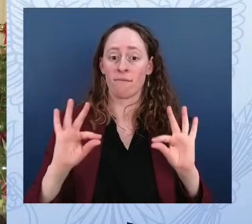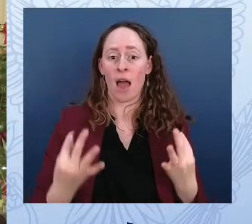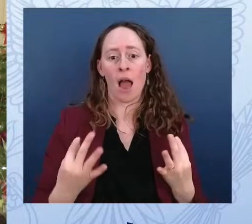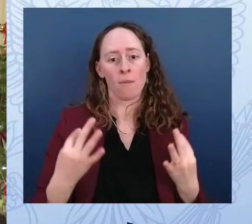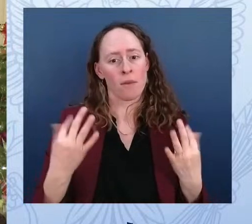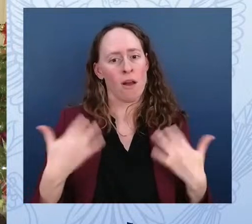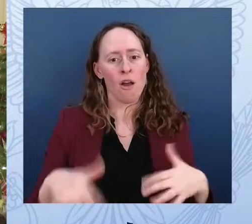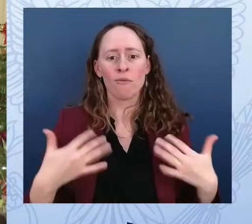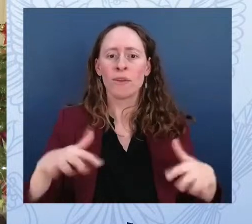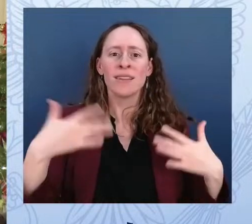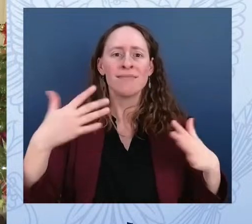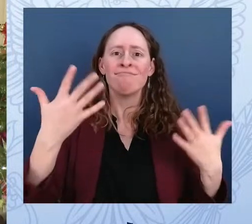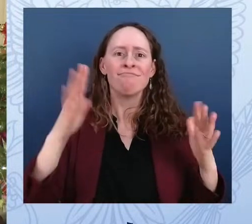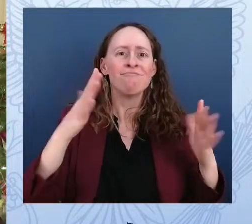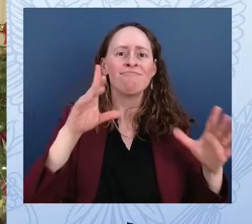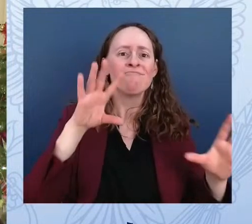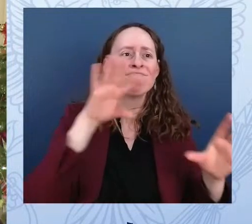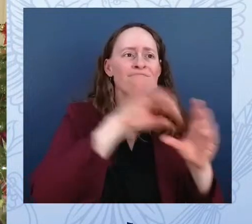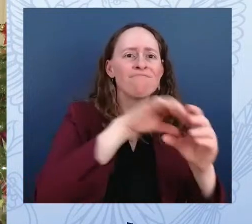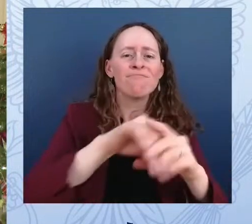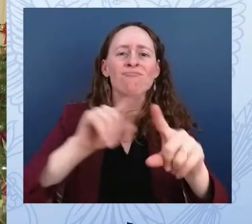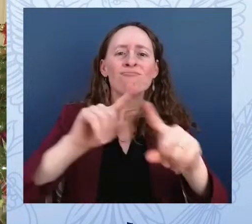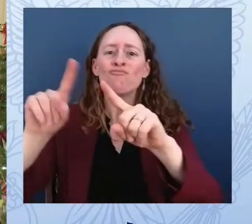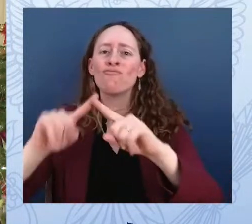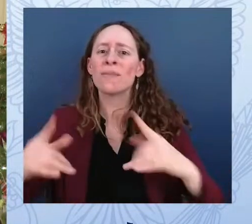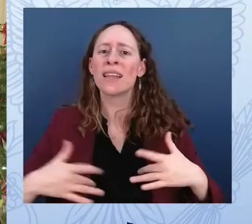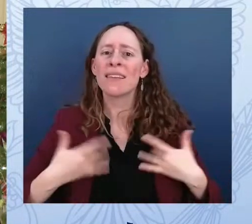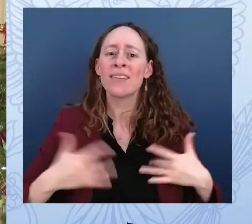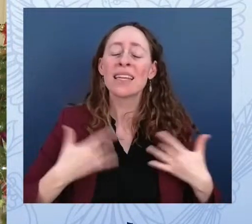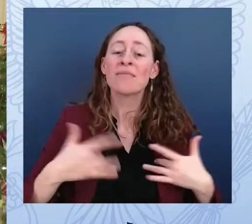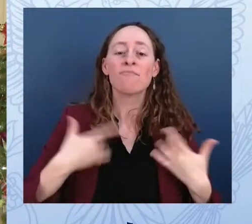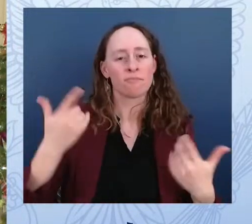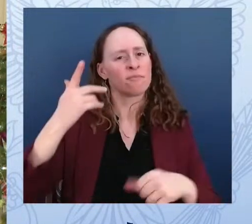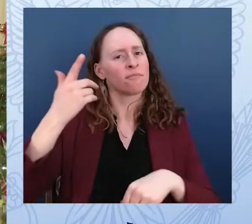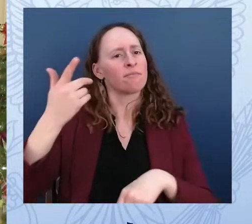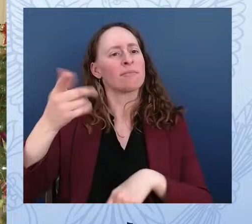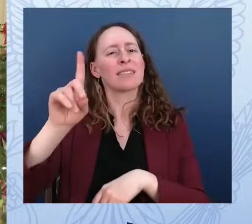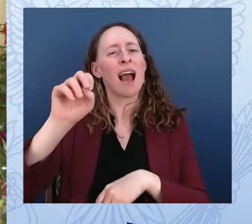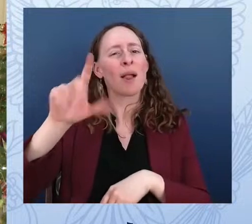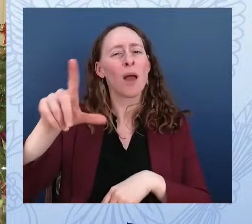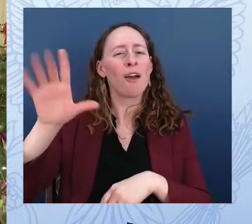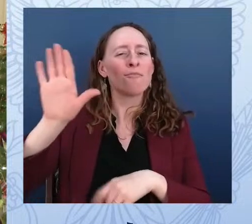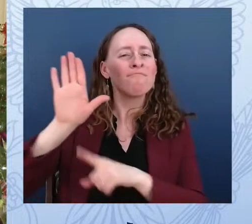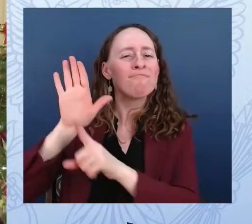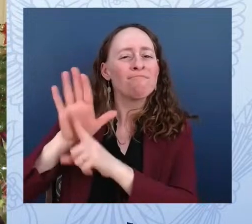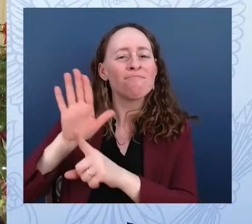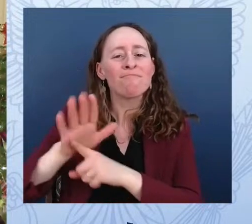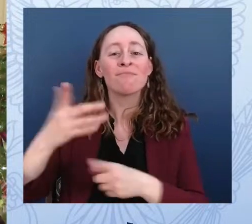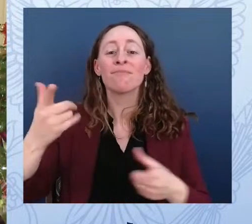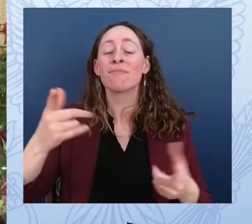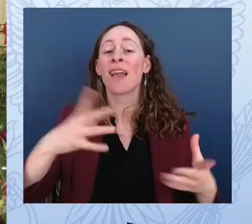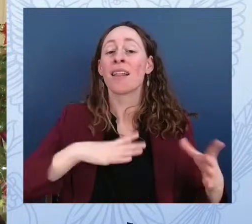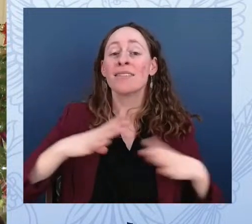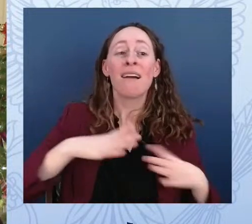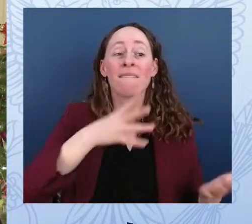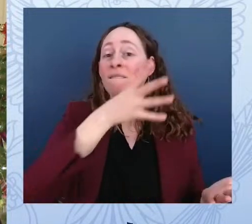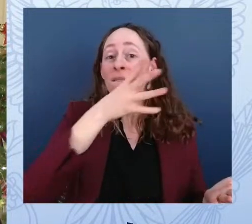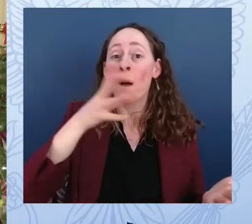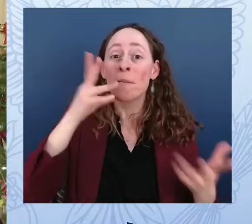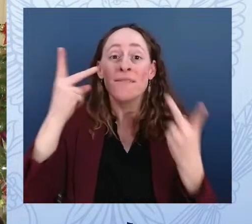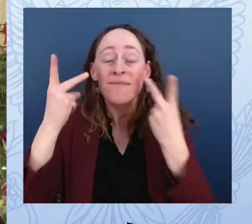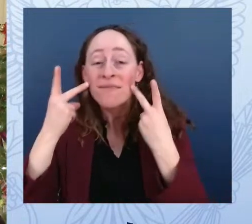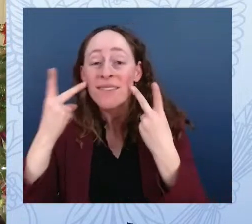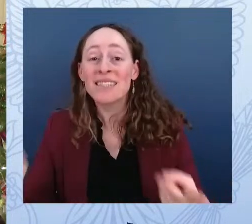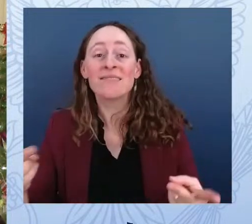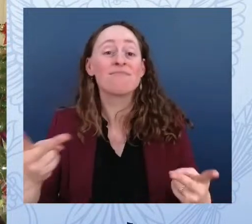National Guard has created, such as holiday farm visits, pumpkin patch outings, movie nights,